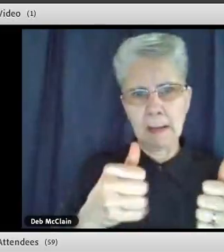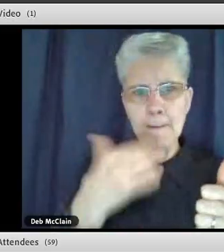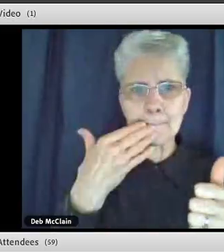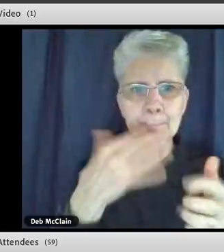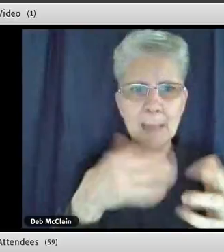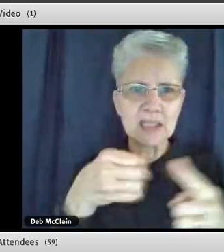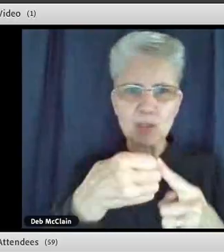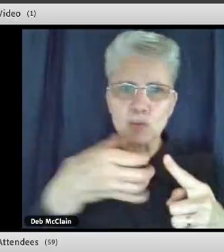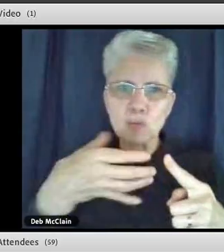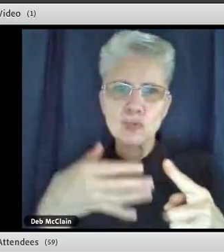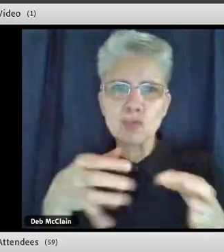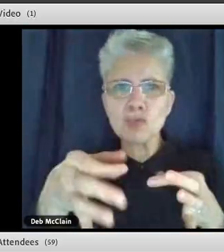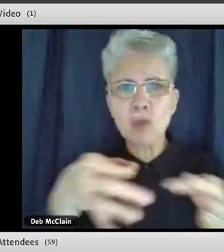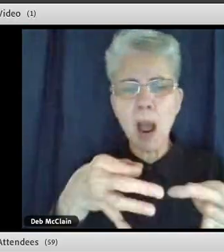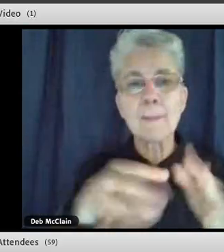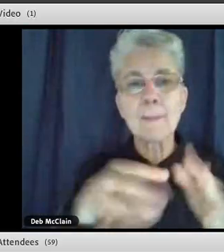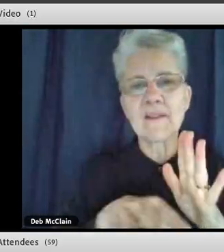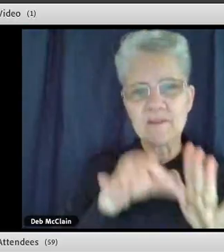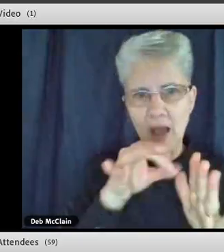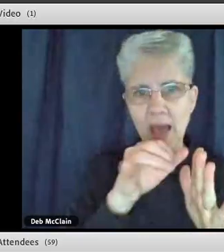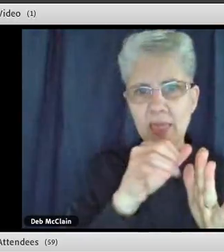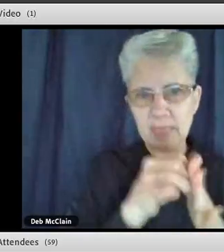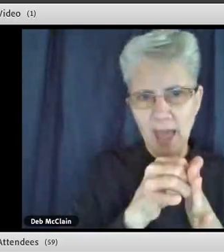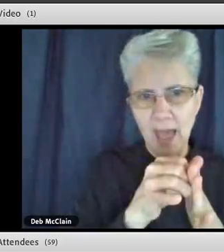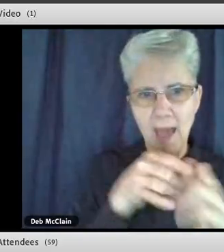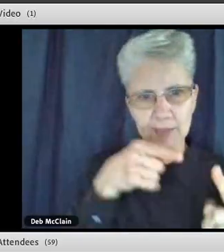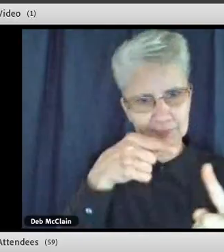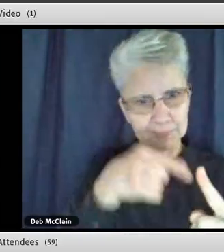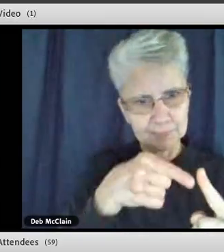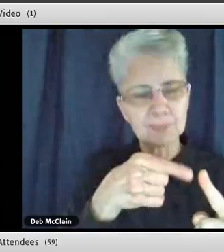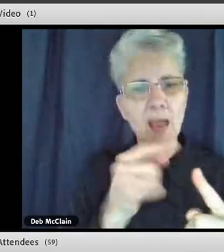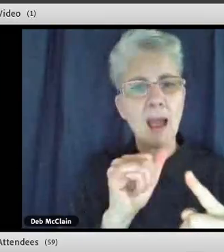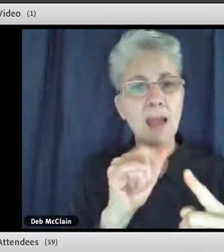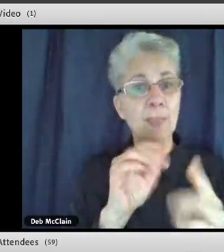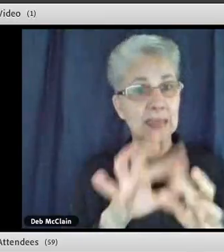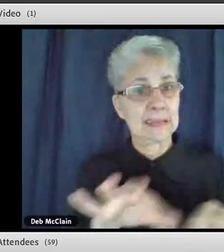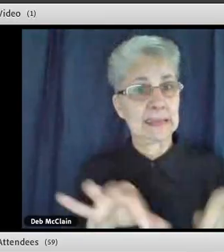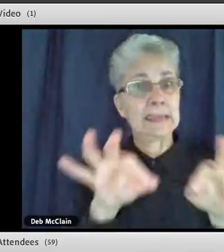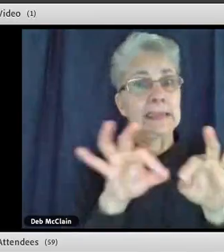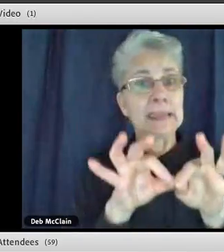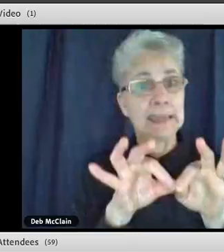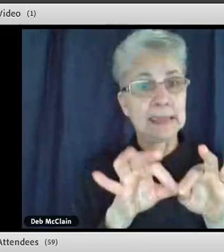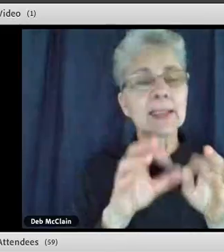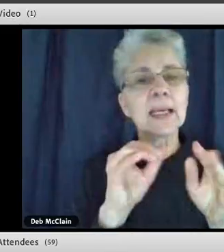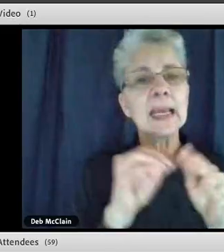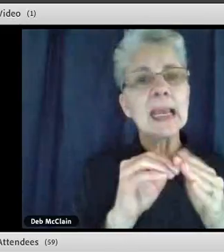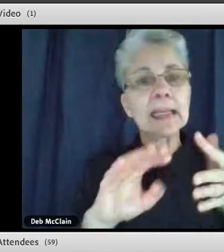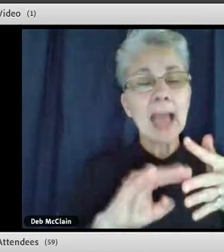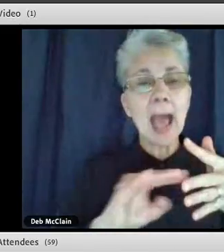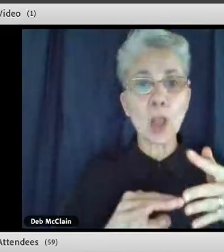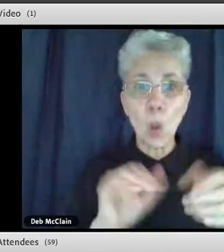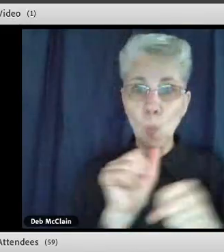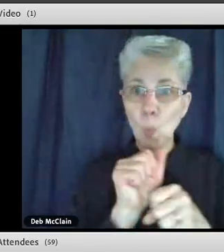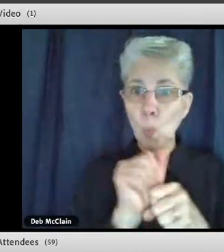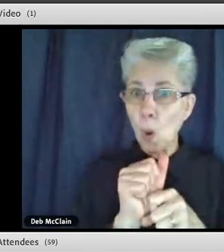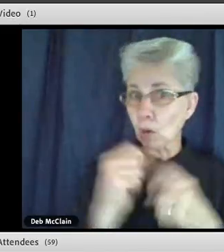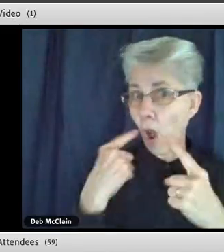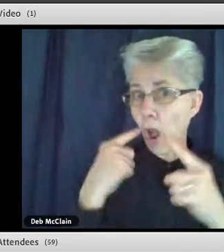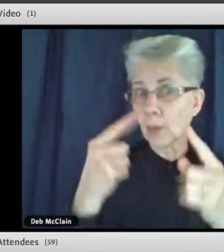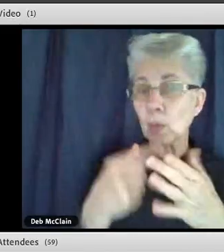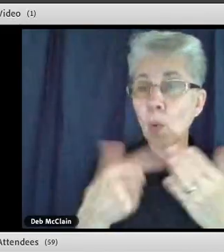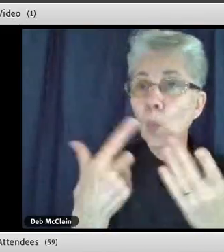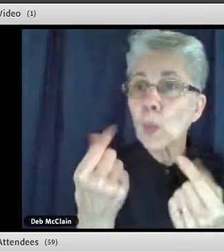so they can be found, because that's really key in cataloging work, is that ultimately what we're doing, it's for